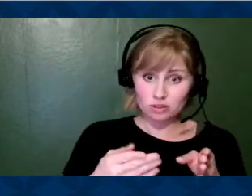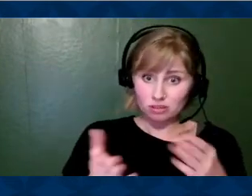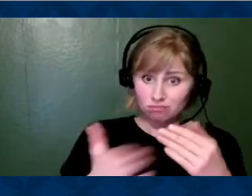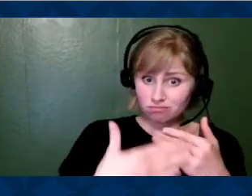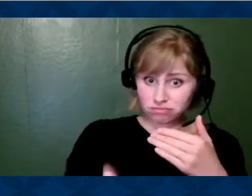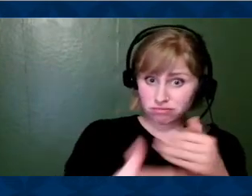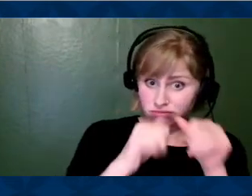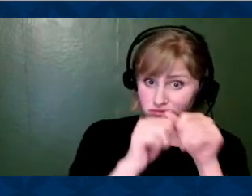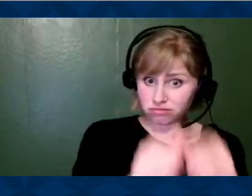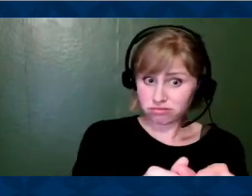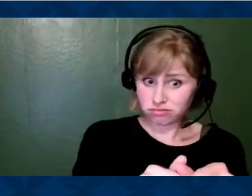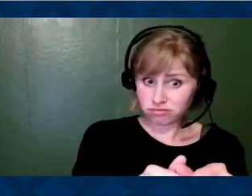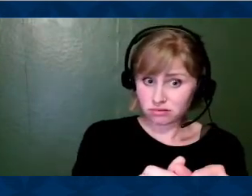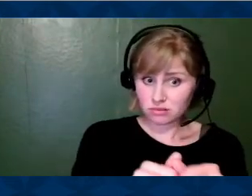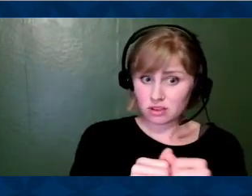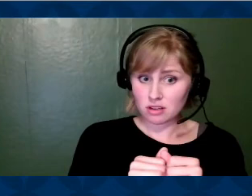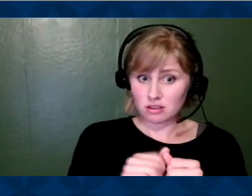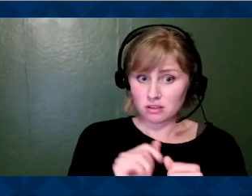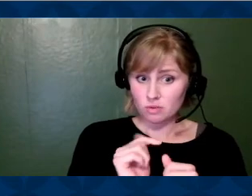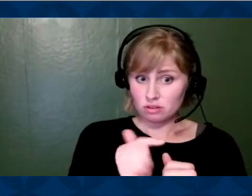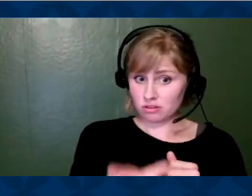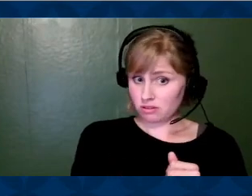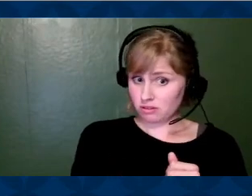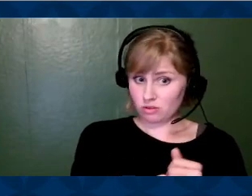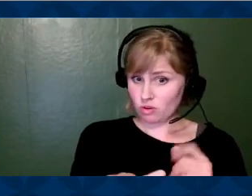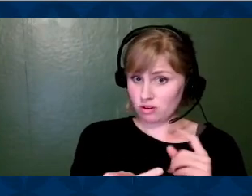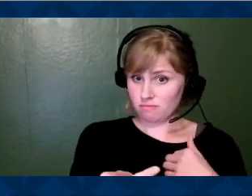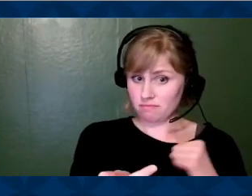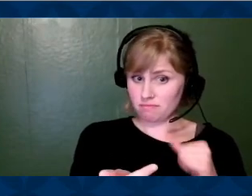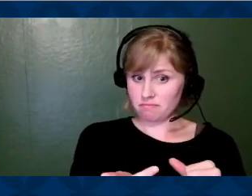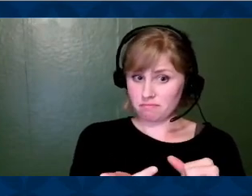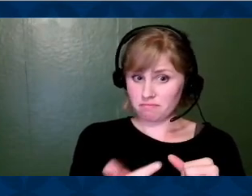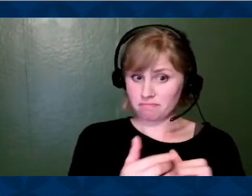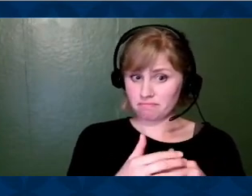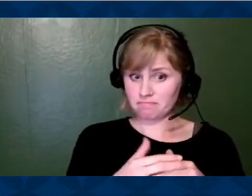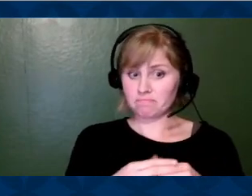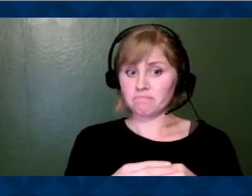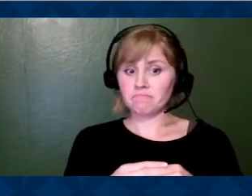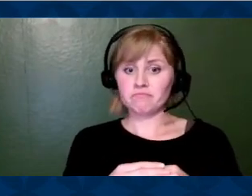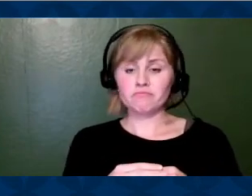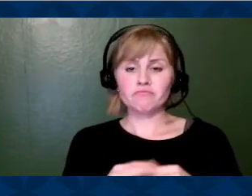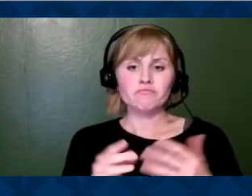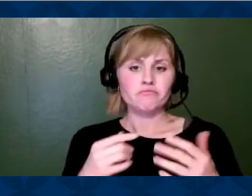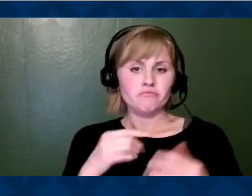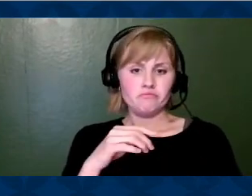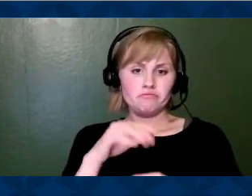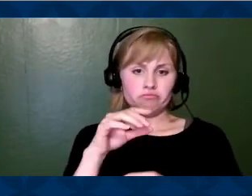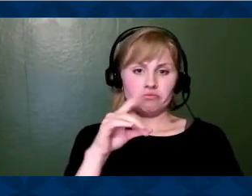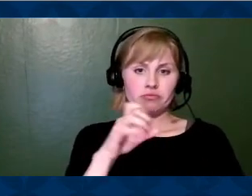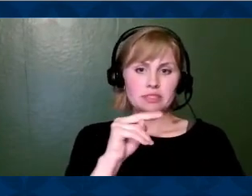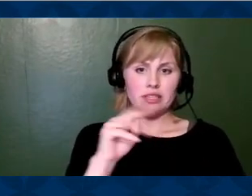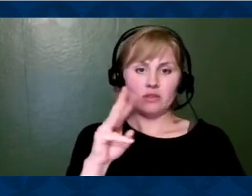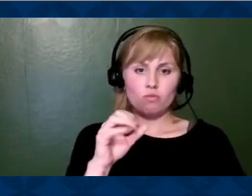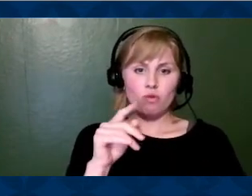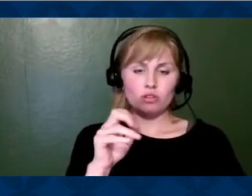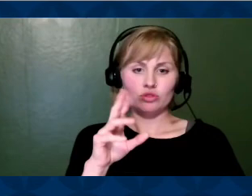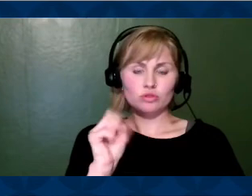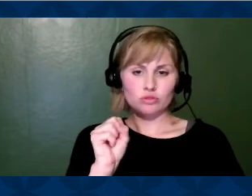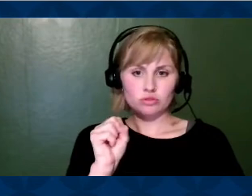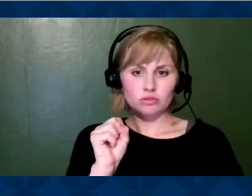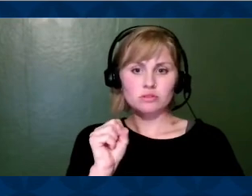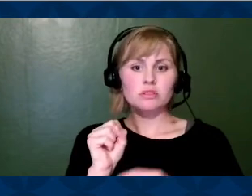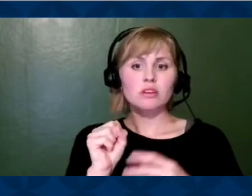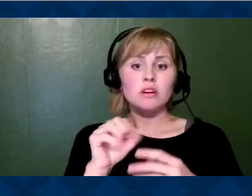I'll just give a quick answer to that question. The winter term will look very similar, I think, to the fall